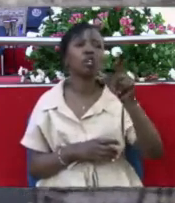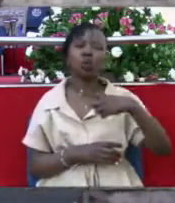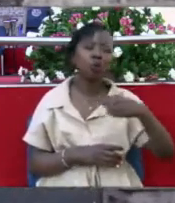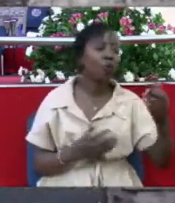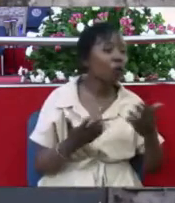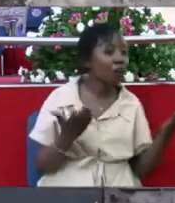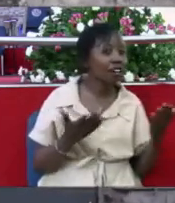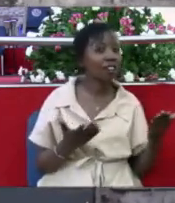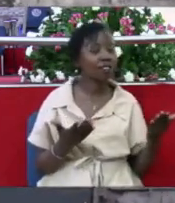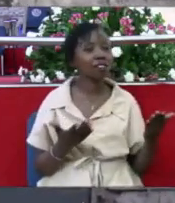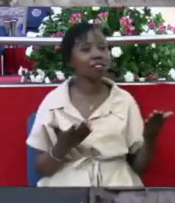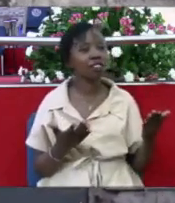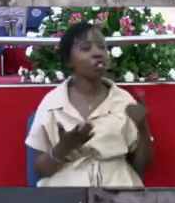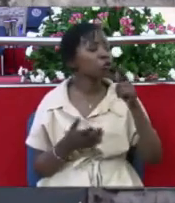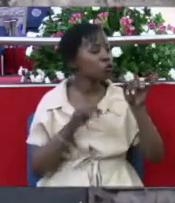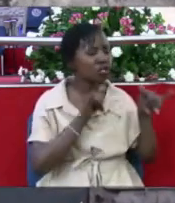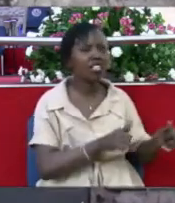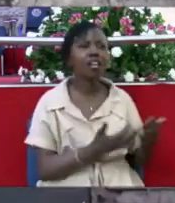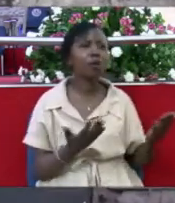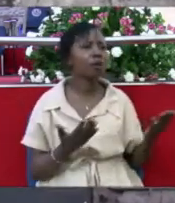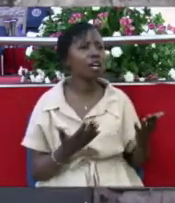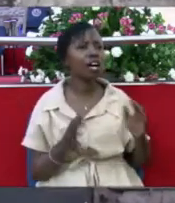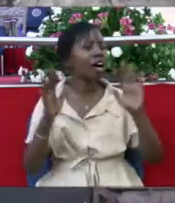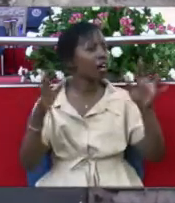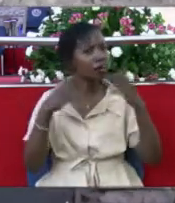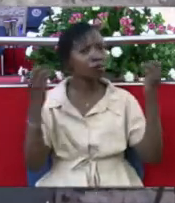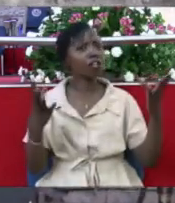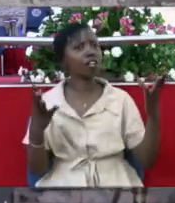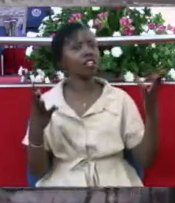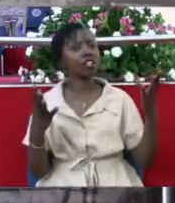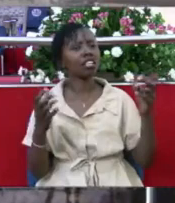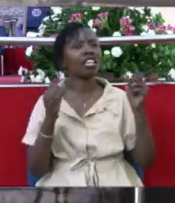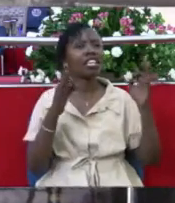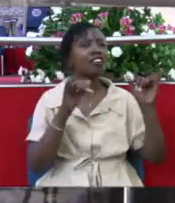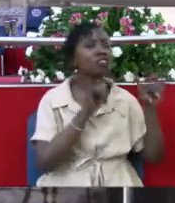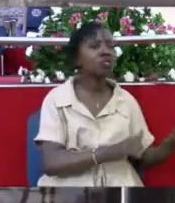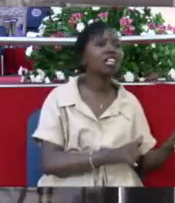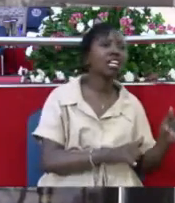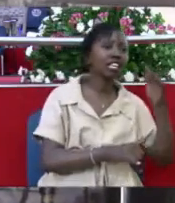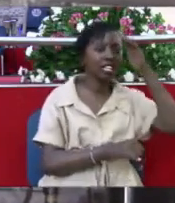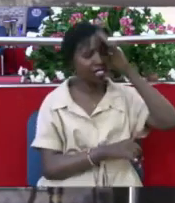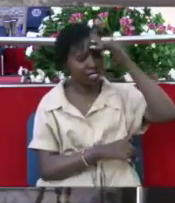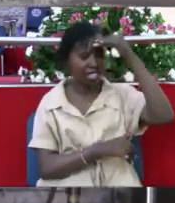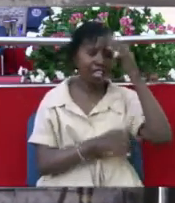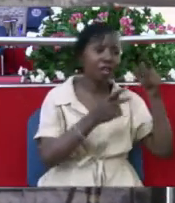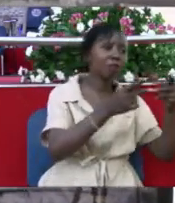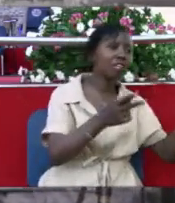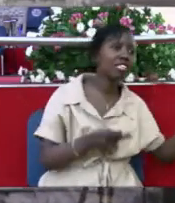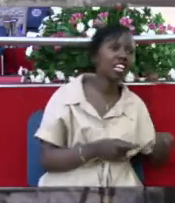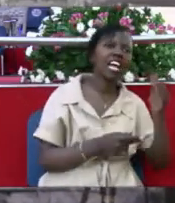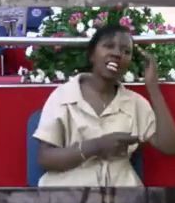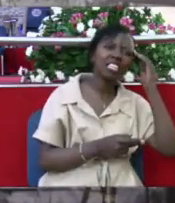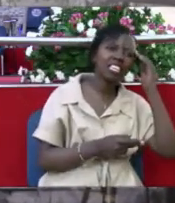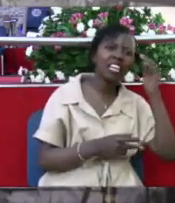out? Unakaa wapi? Hallelujah. Hallelujah. If you hang out in clubs and think that thing will not affect you, it will affect